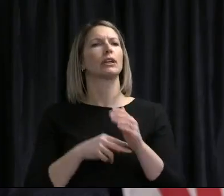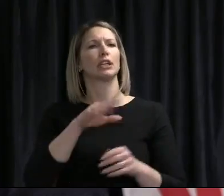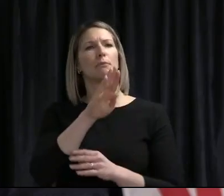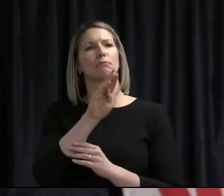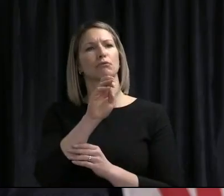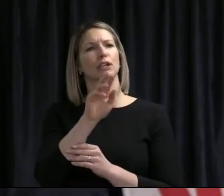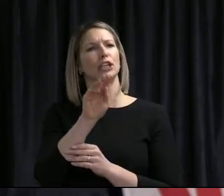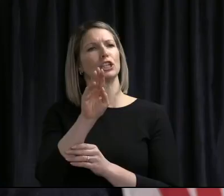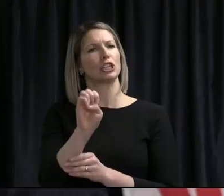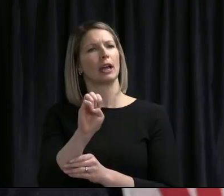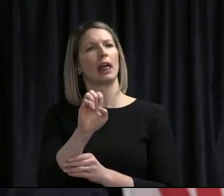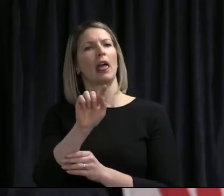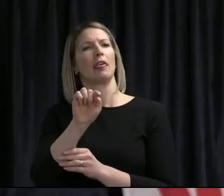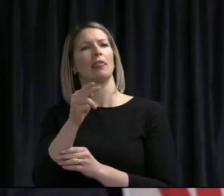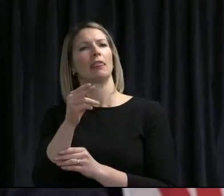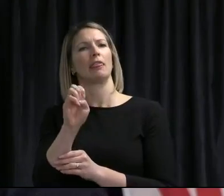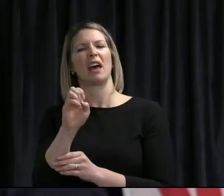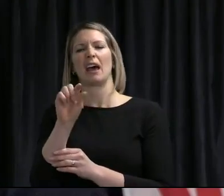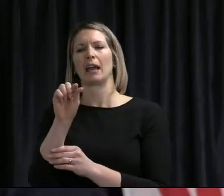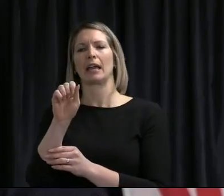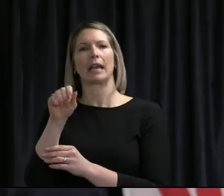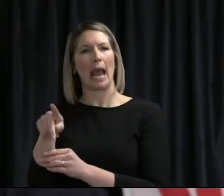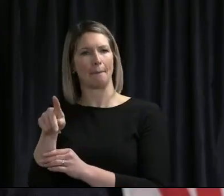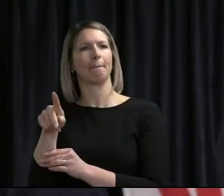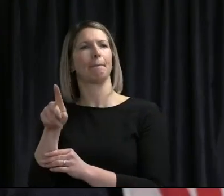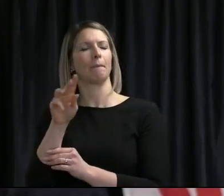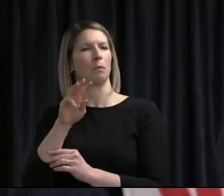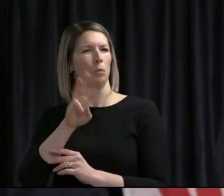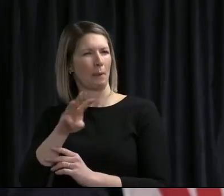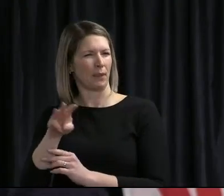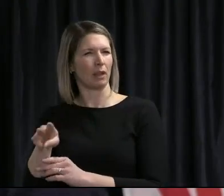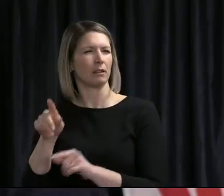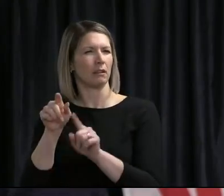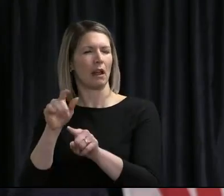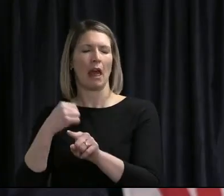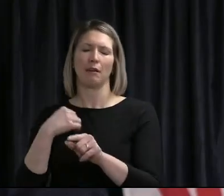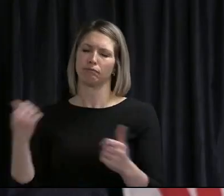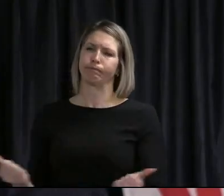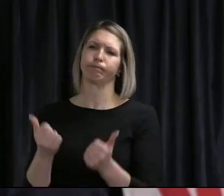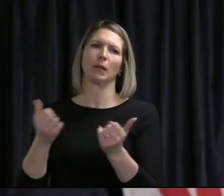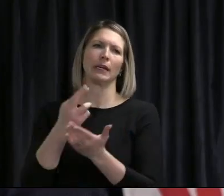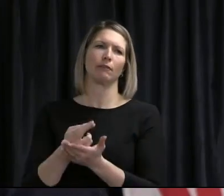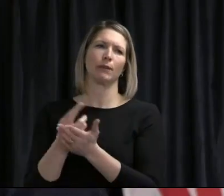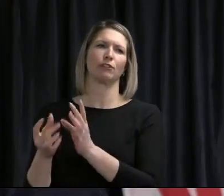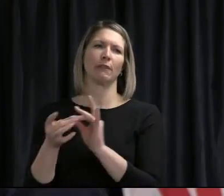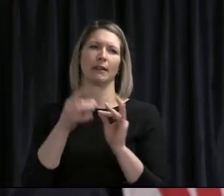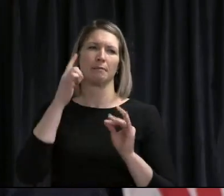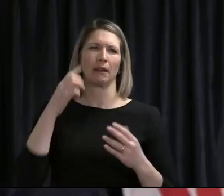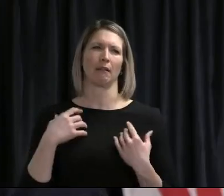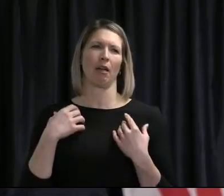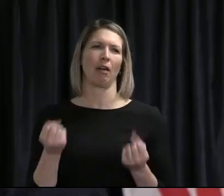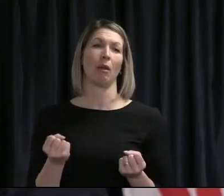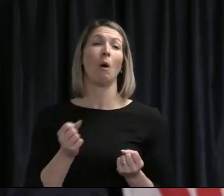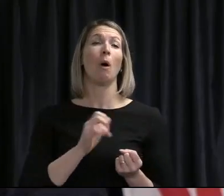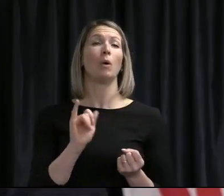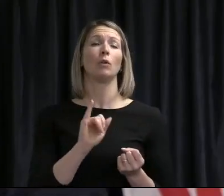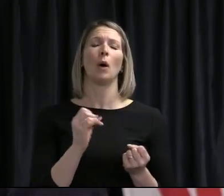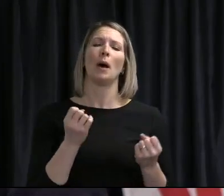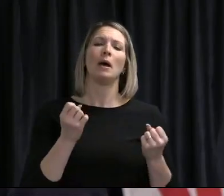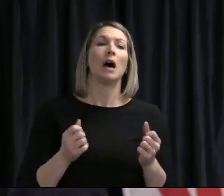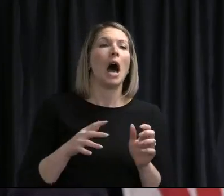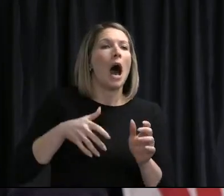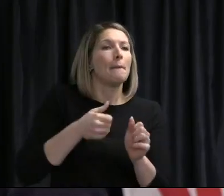As the Premier mentioned, an online self-assessment tool is available through 811 to determine your risk for COVID-19 and whether or not you